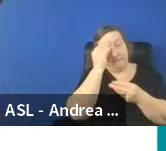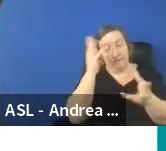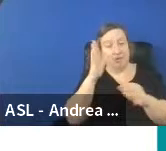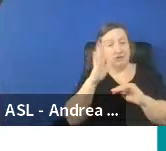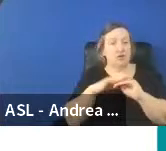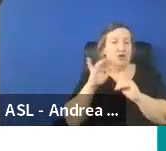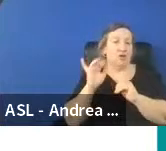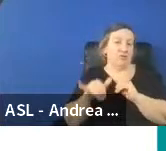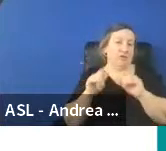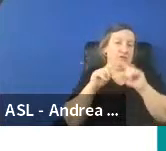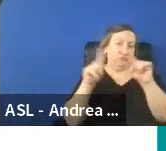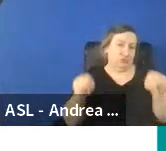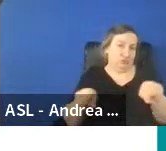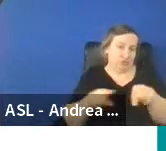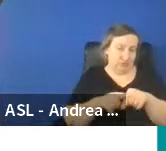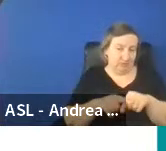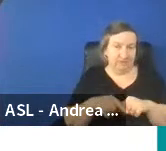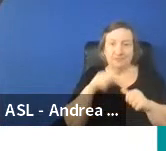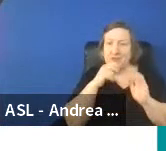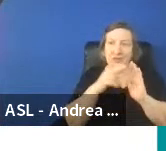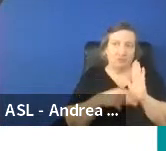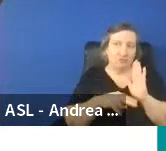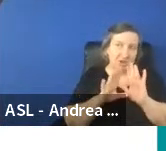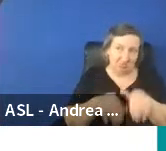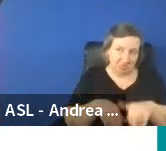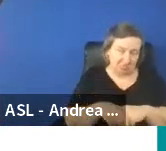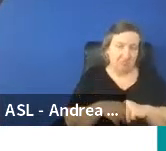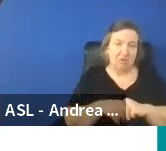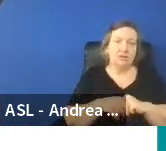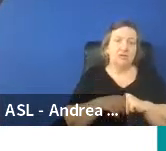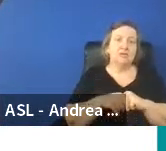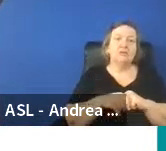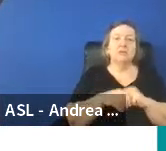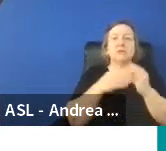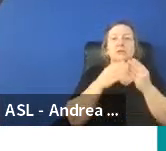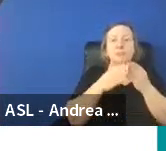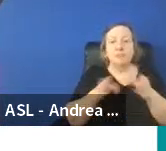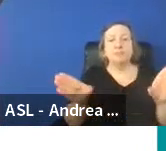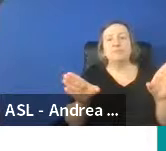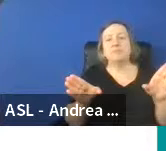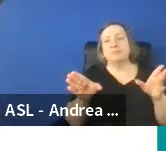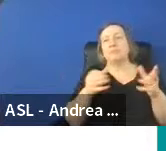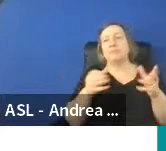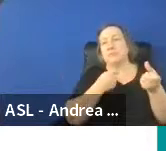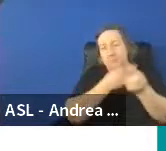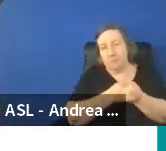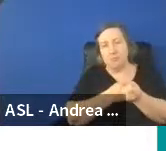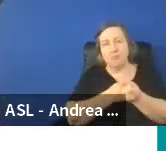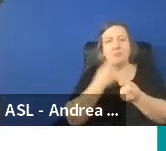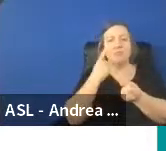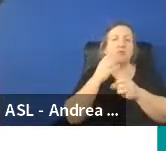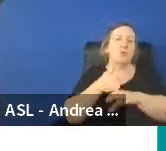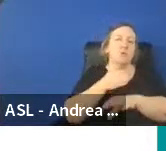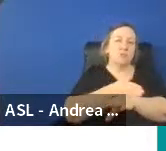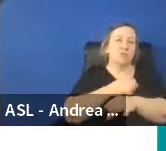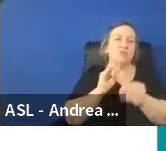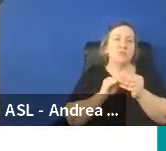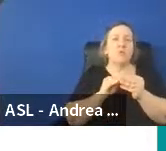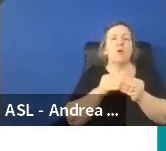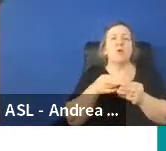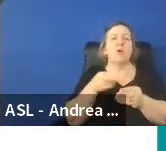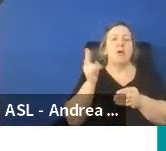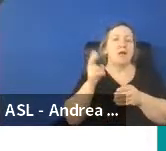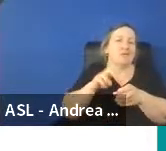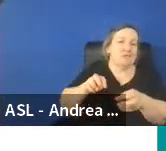screen. Again, I won't read through them, but just generally overall support for improving high capacity transit.